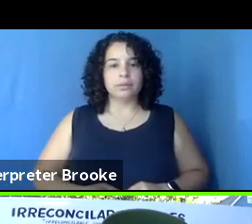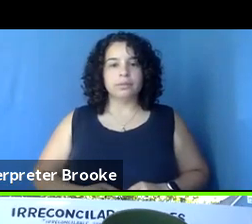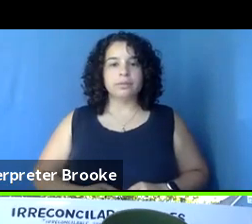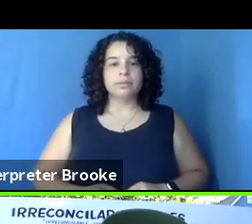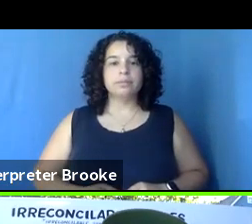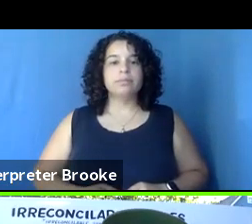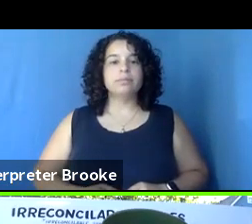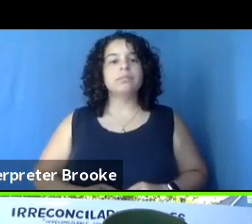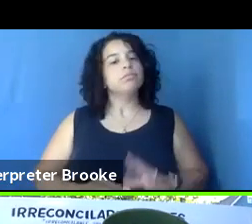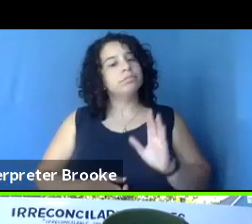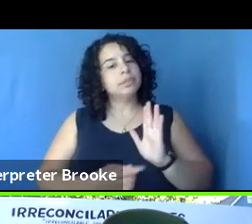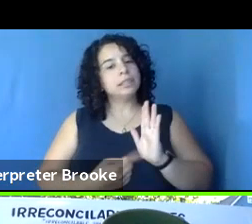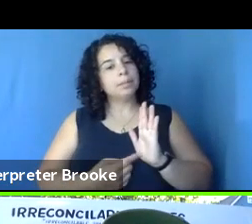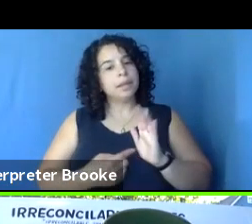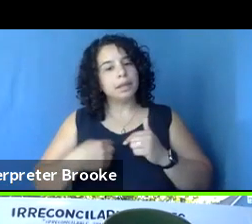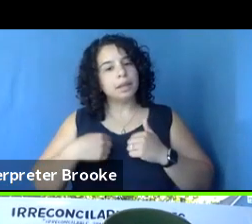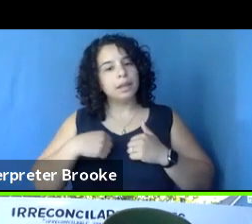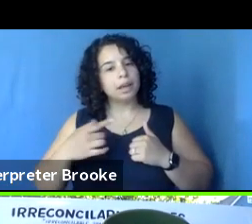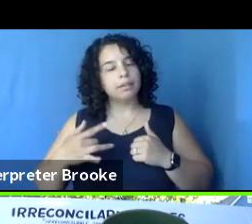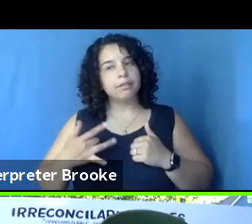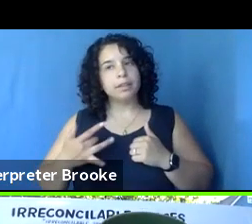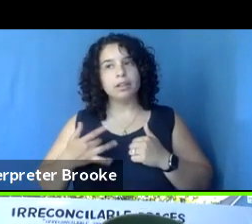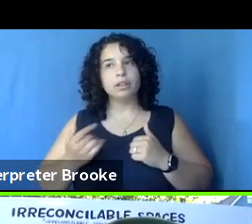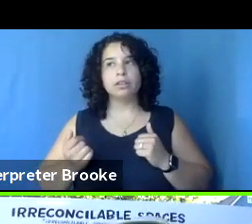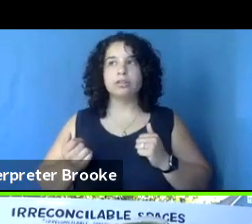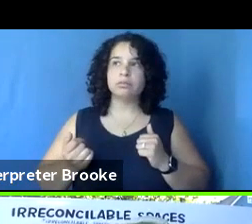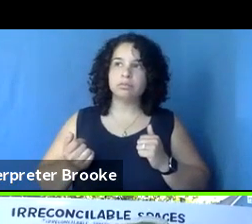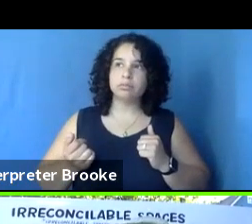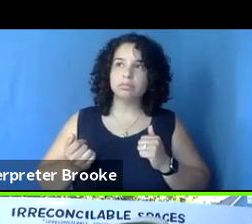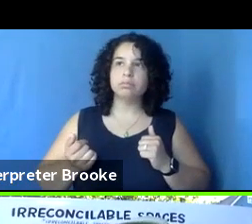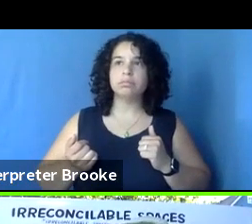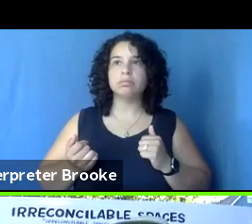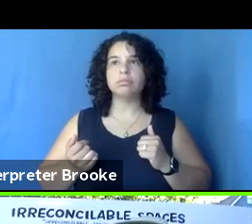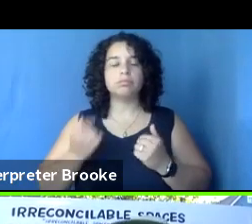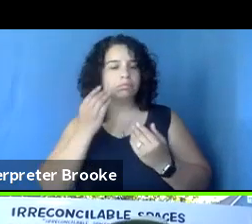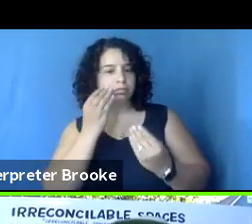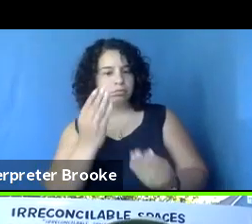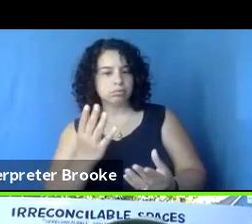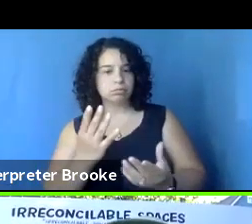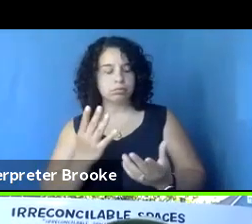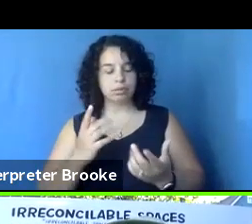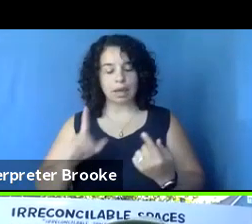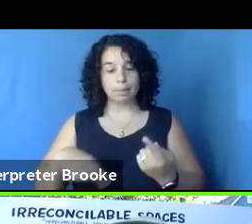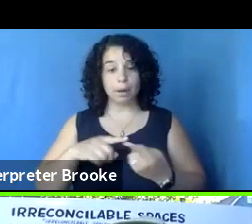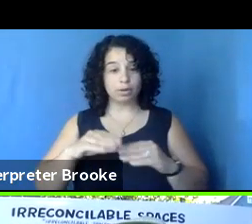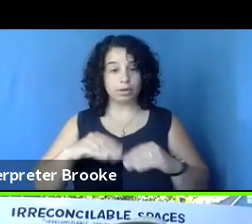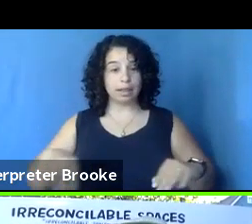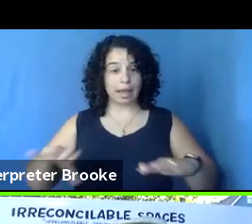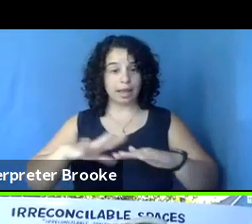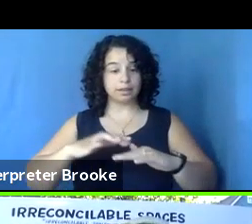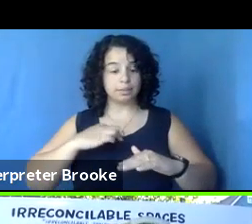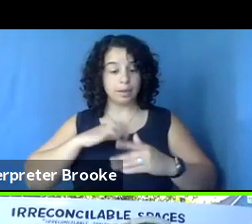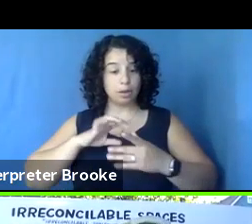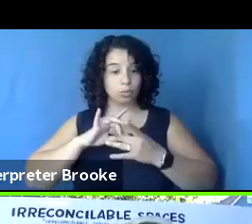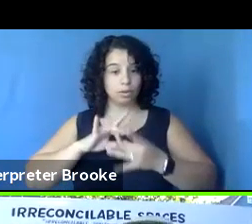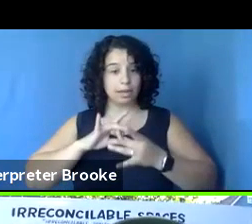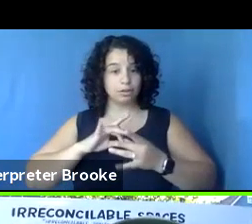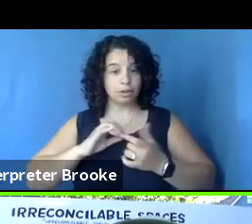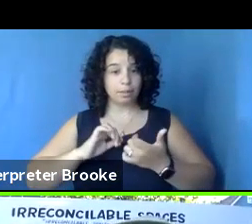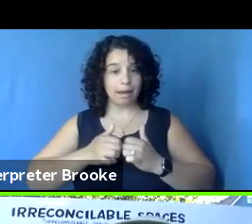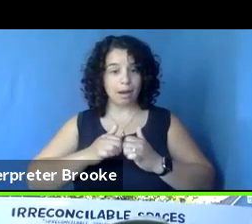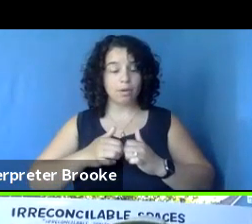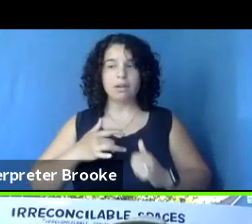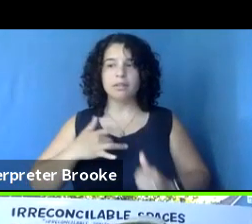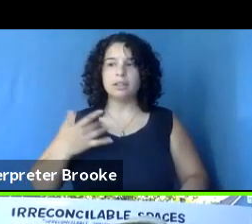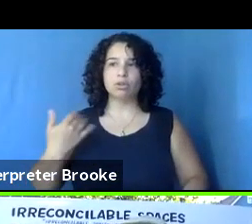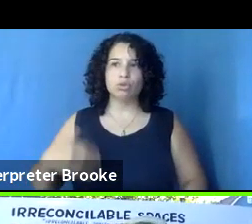something that I feel, something about my relationship to these lands is I have had the immense like privilege